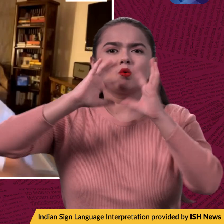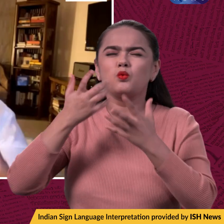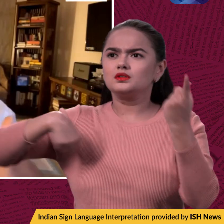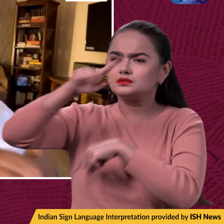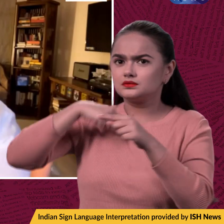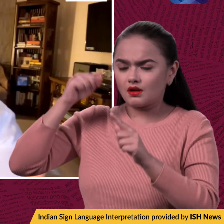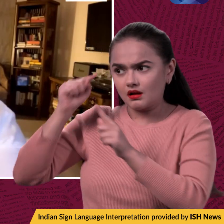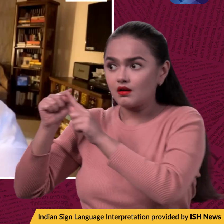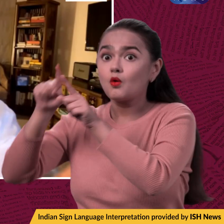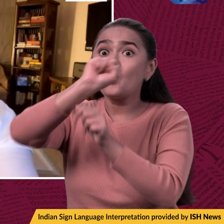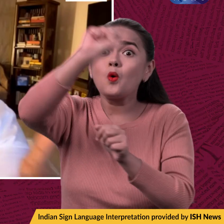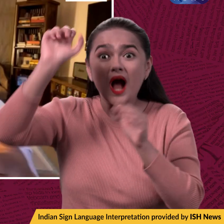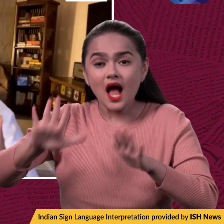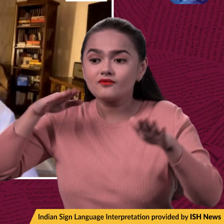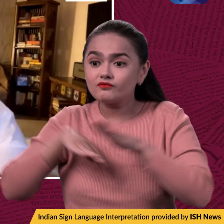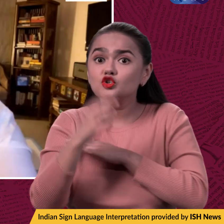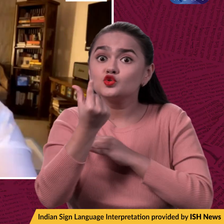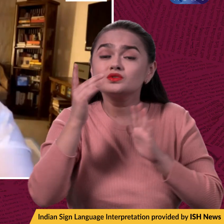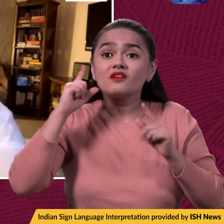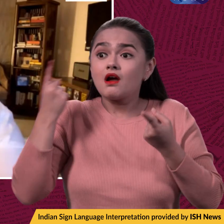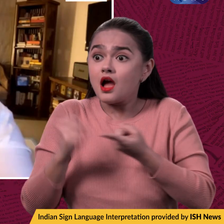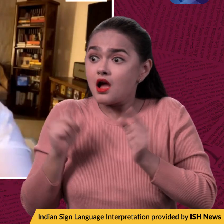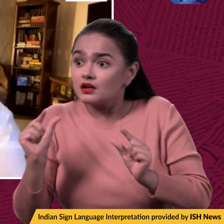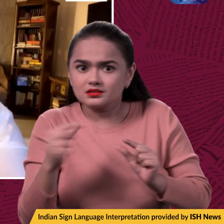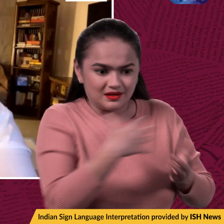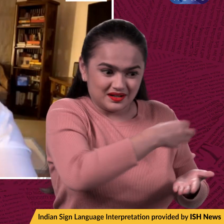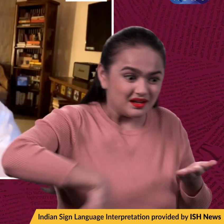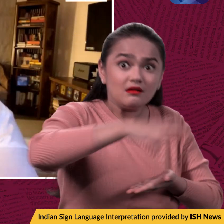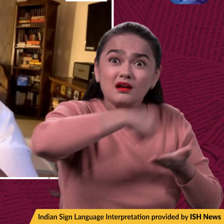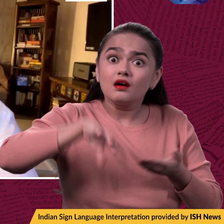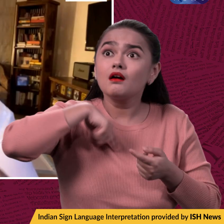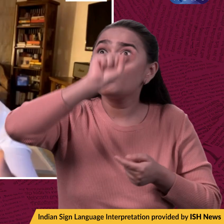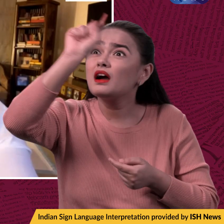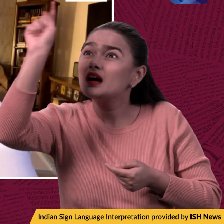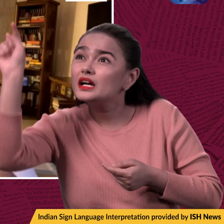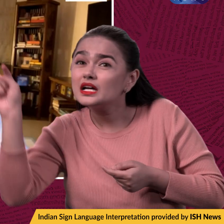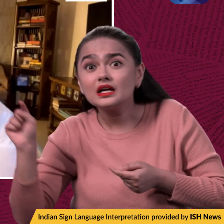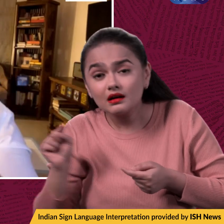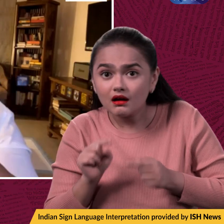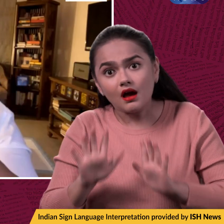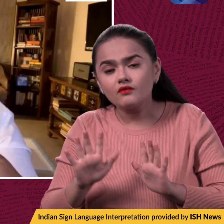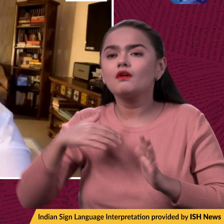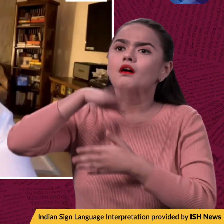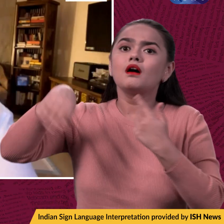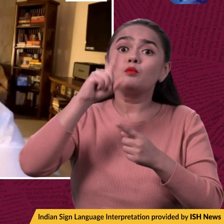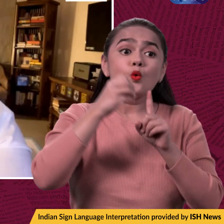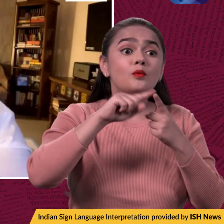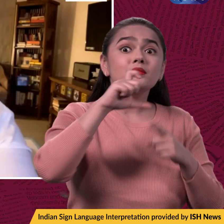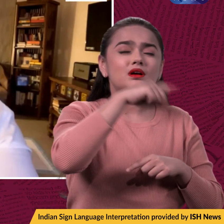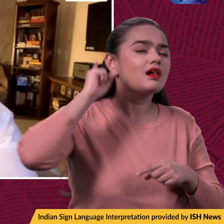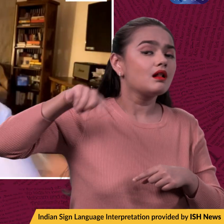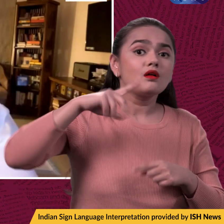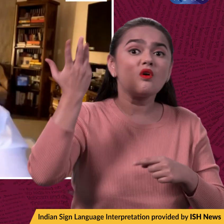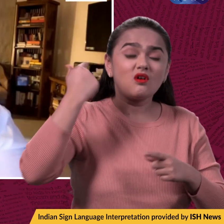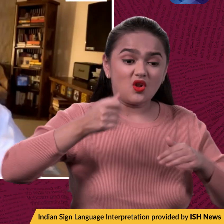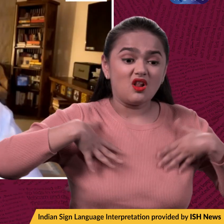crude fairly high post the COVID pandemic, because they want to recover the costs, or they recover the loss